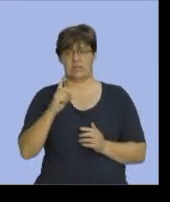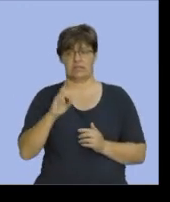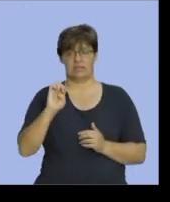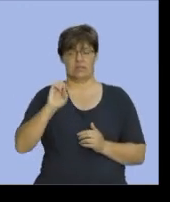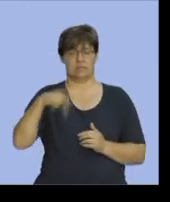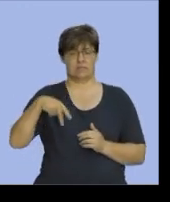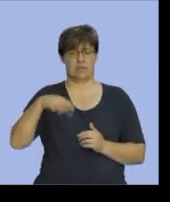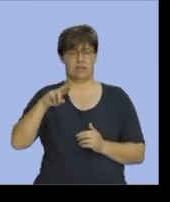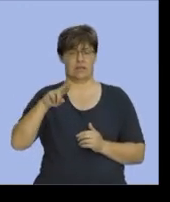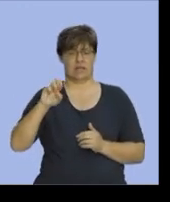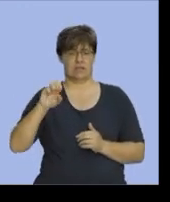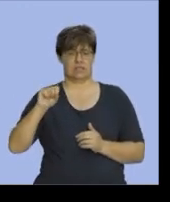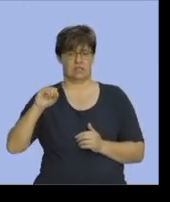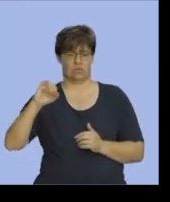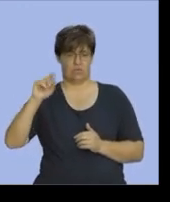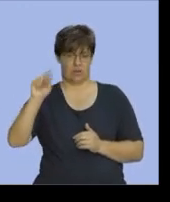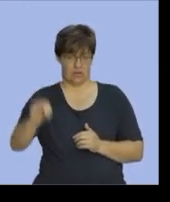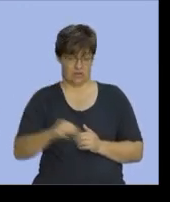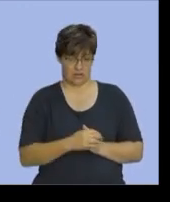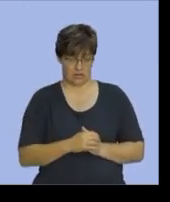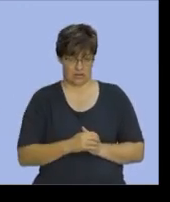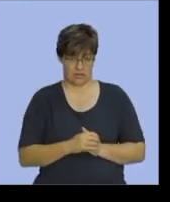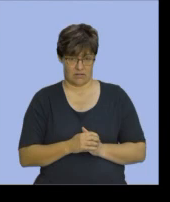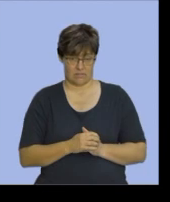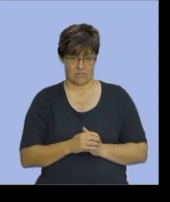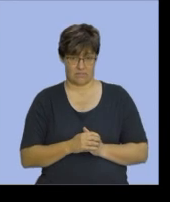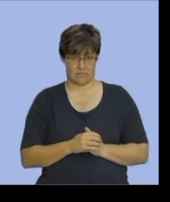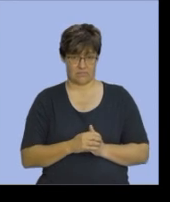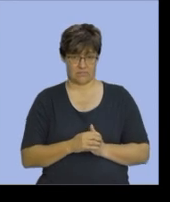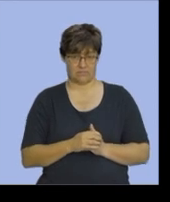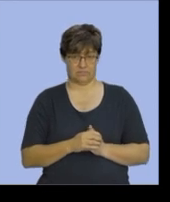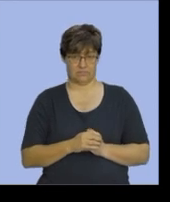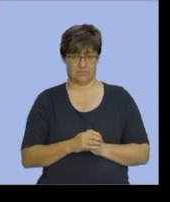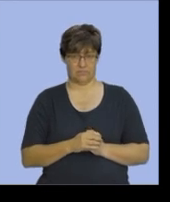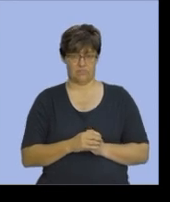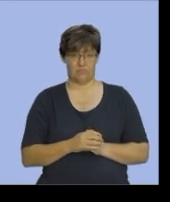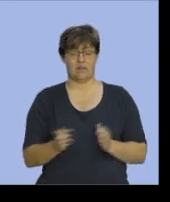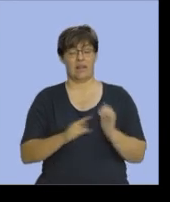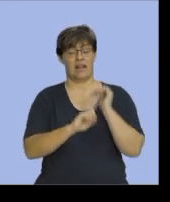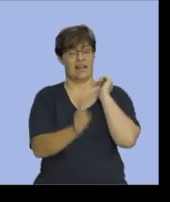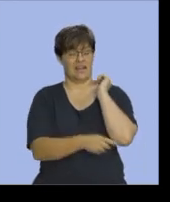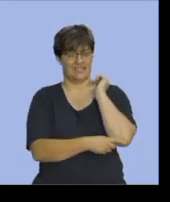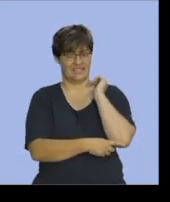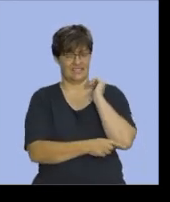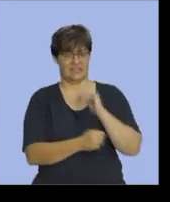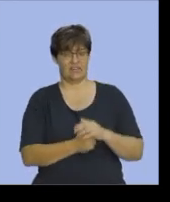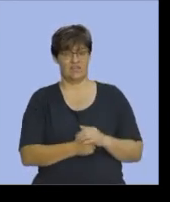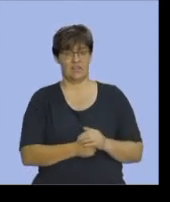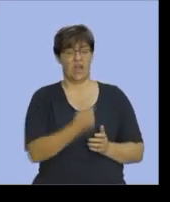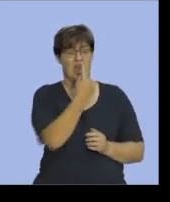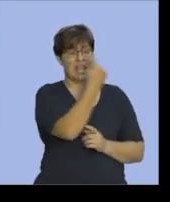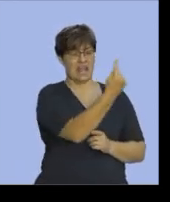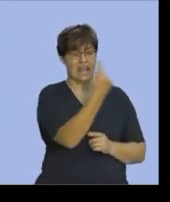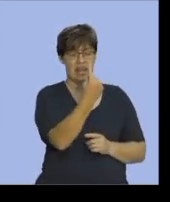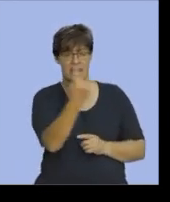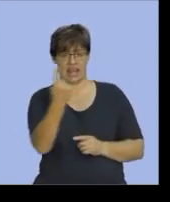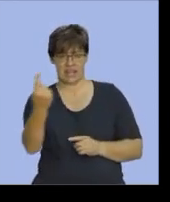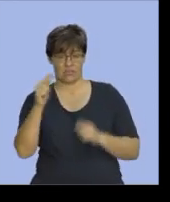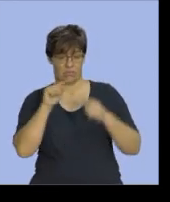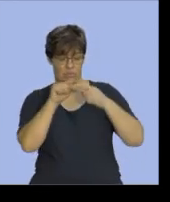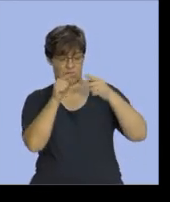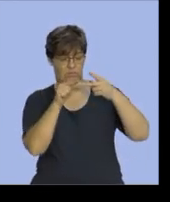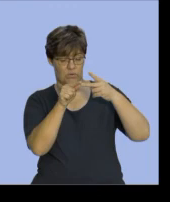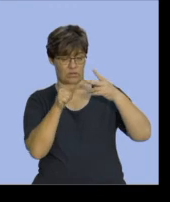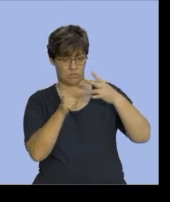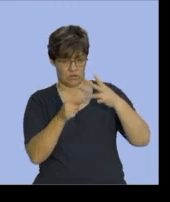you're looking at it below you, we're talking about the angle of depression. And then lastly,